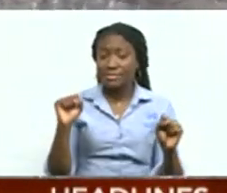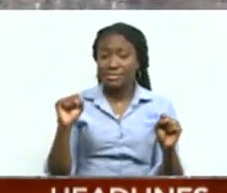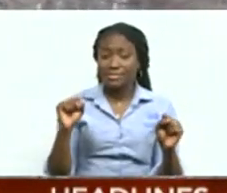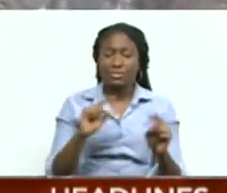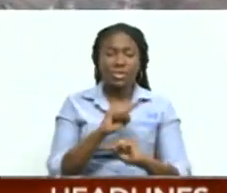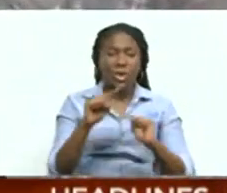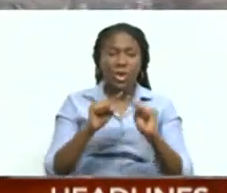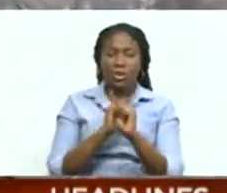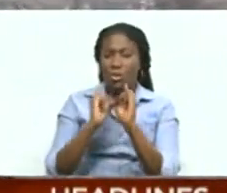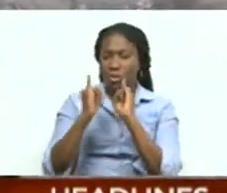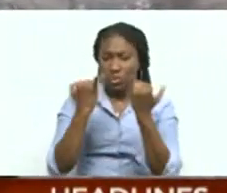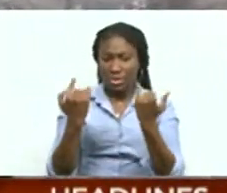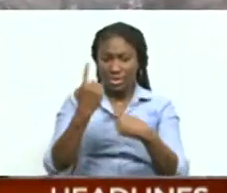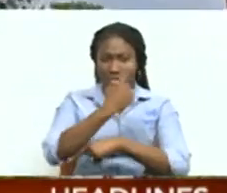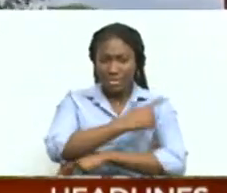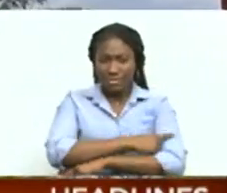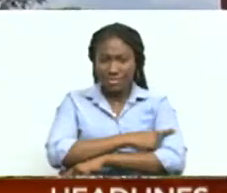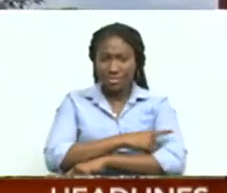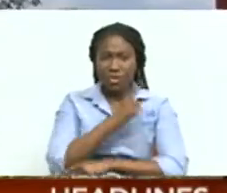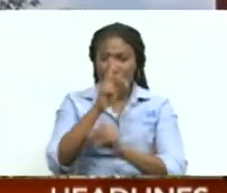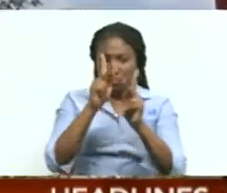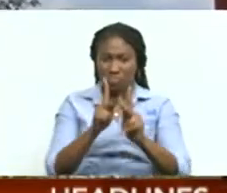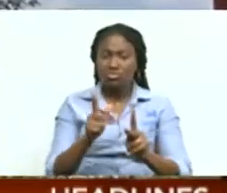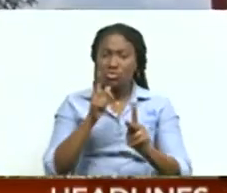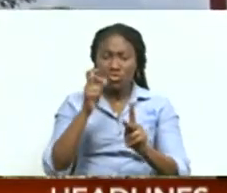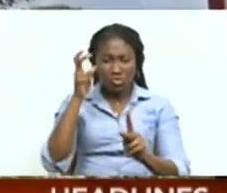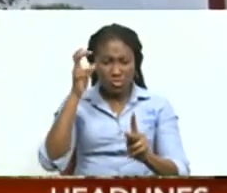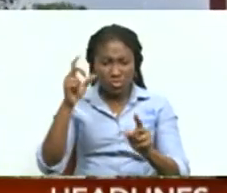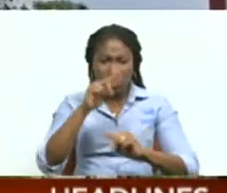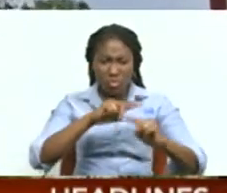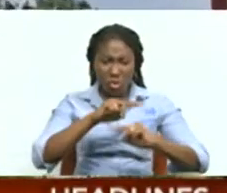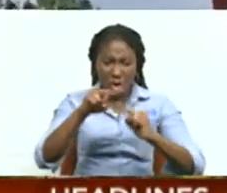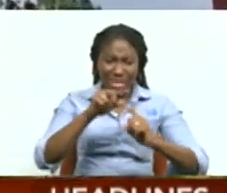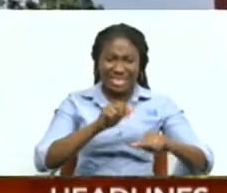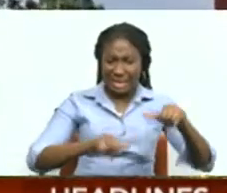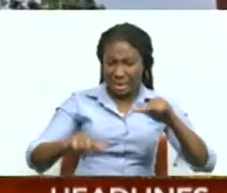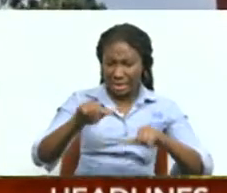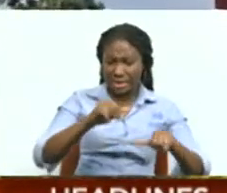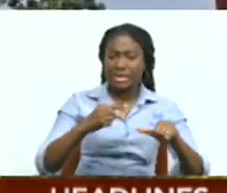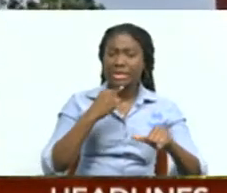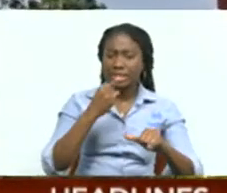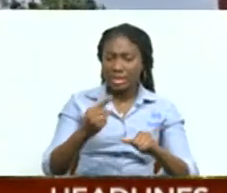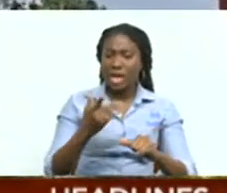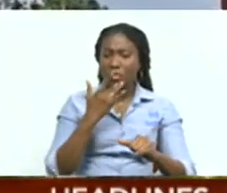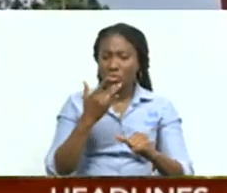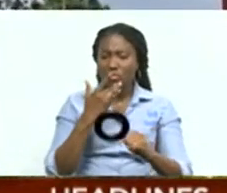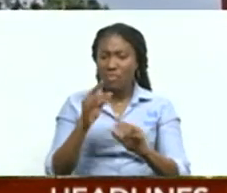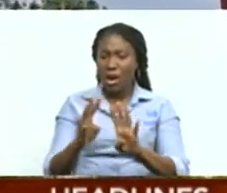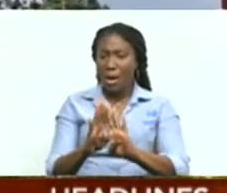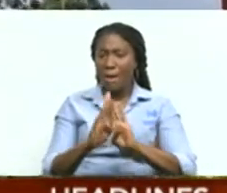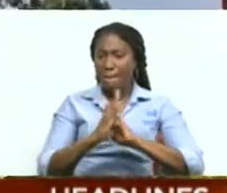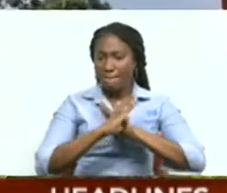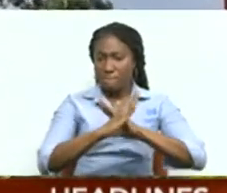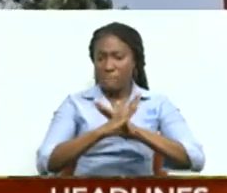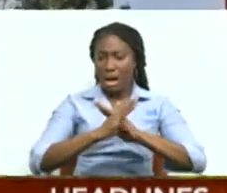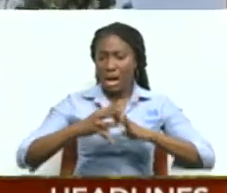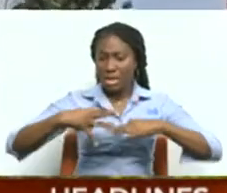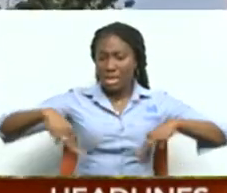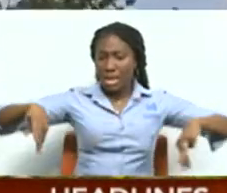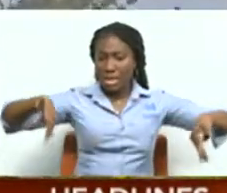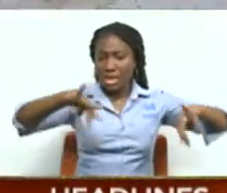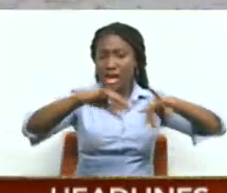CNC3 News today, geoscientist Xavier Munan recommended that the area be cordoned off because of volcanic